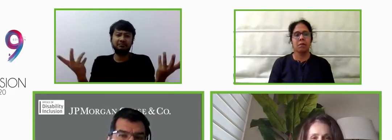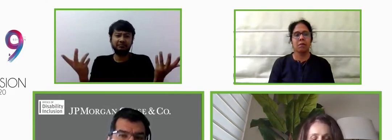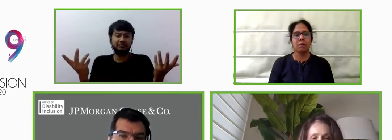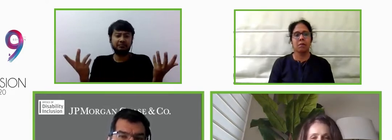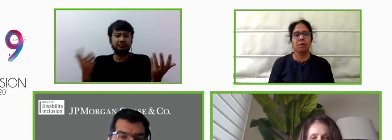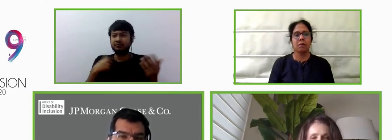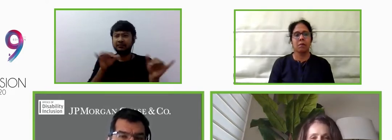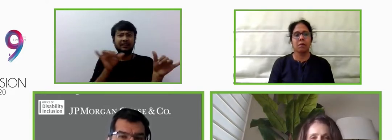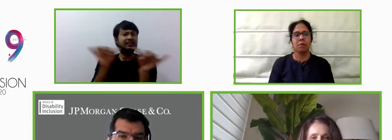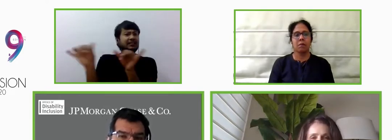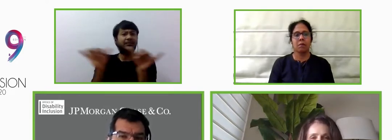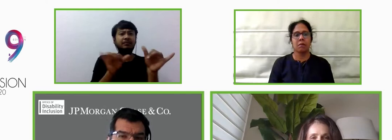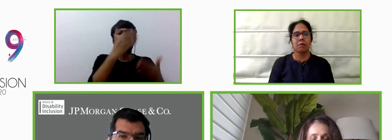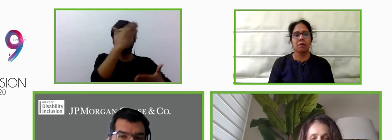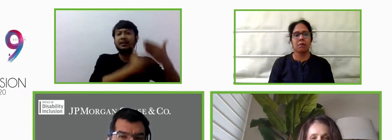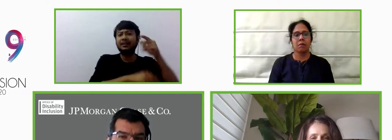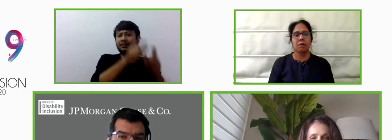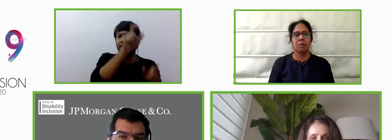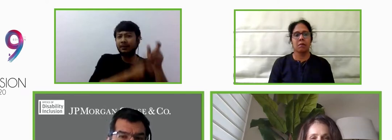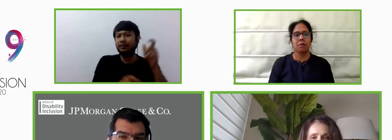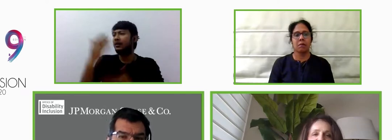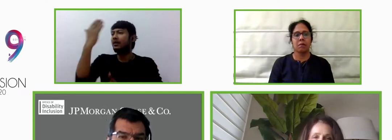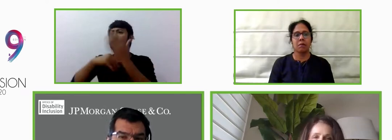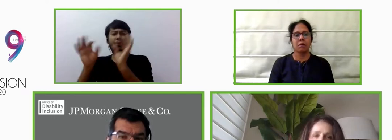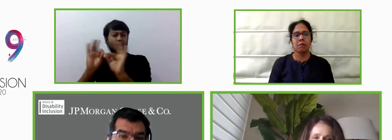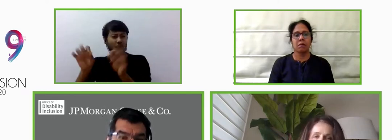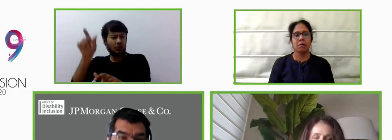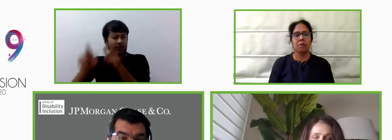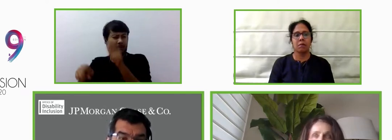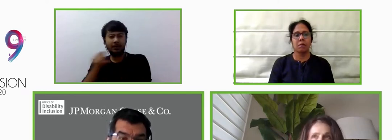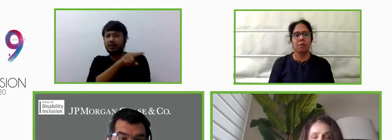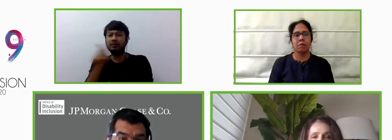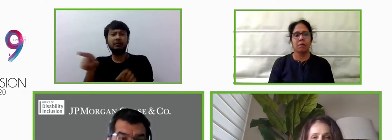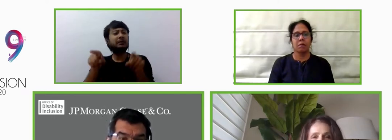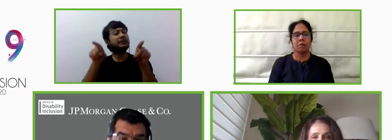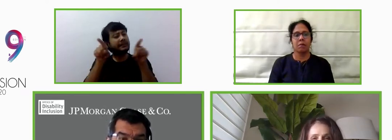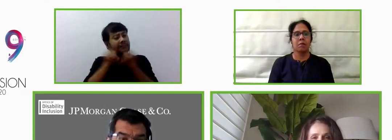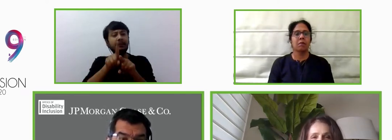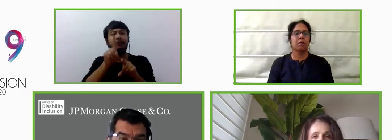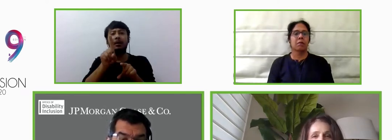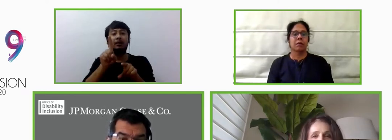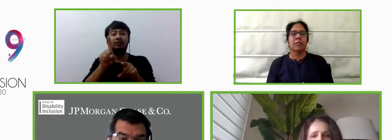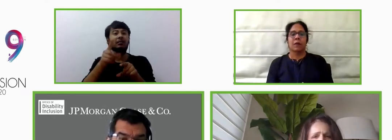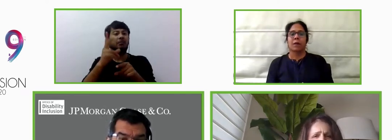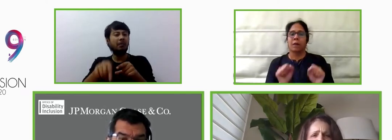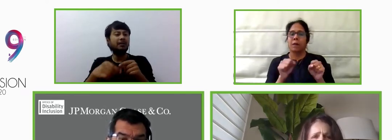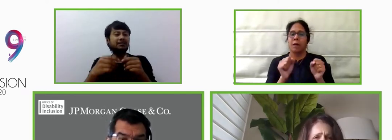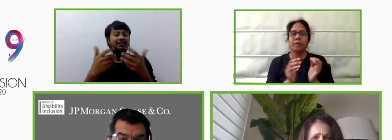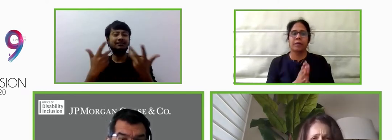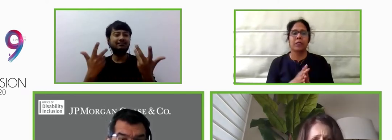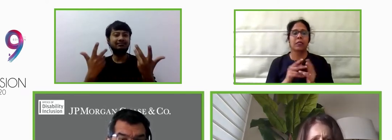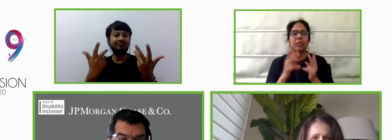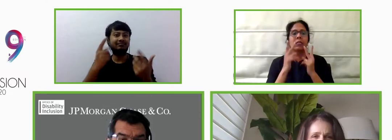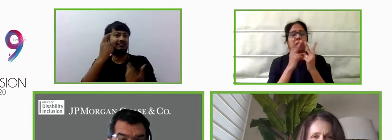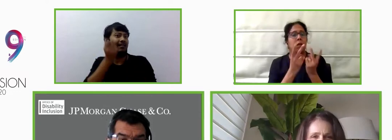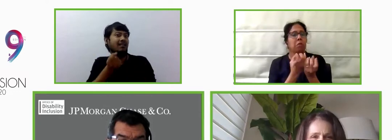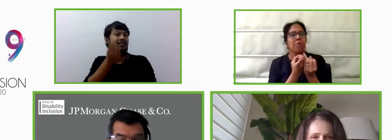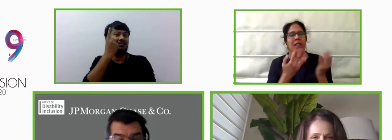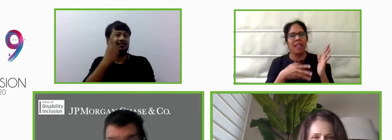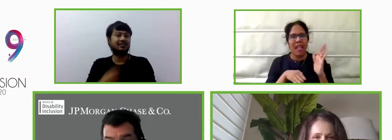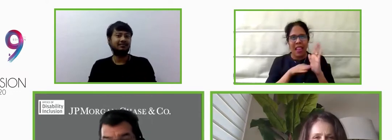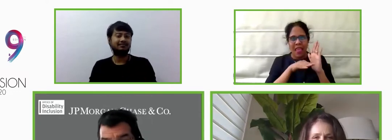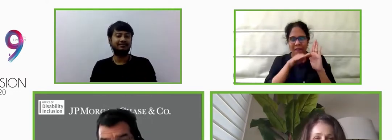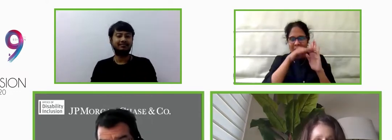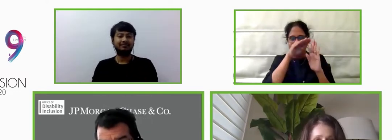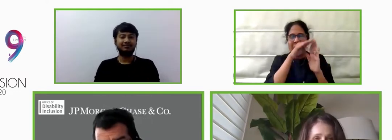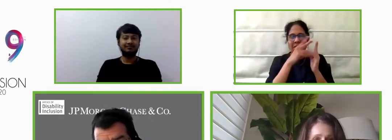two things. It either brings us together or it'll keep us apart. And we see that on so many levels.